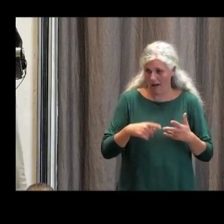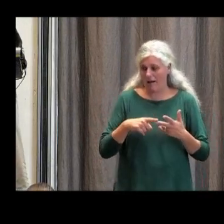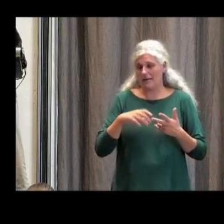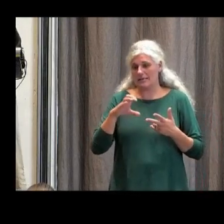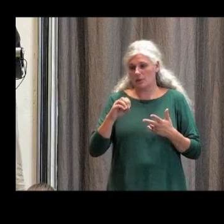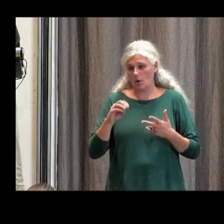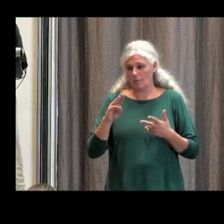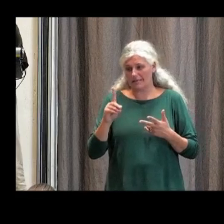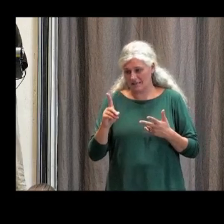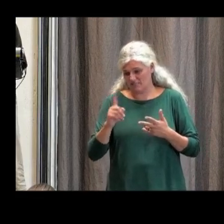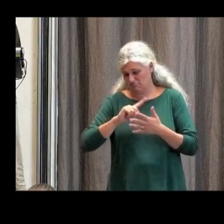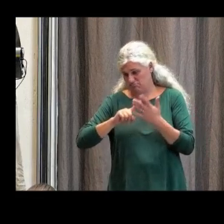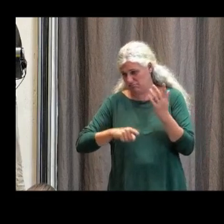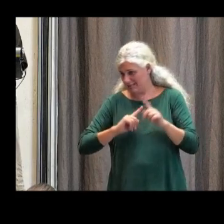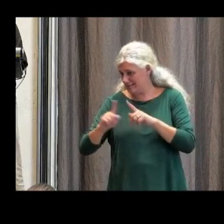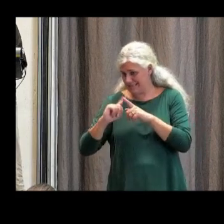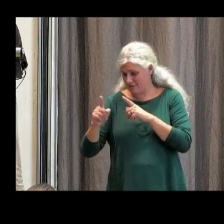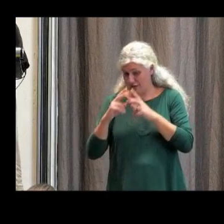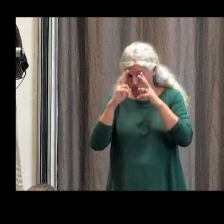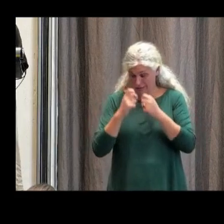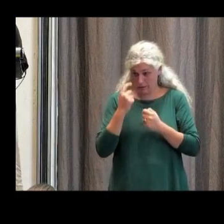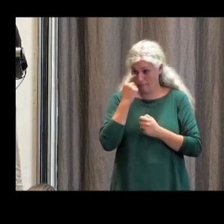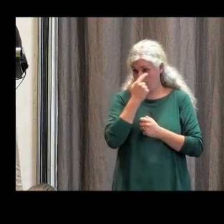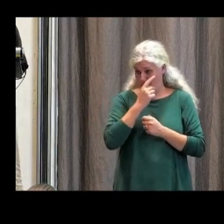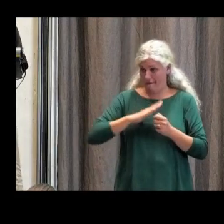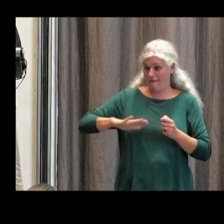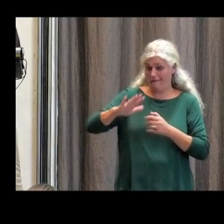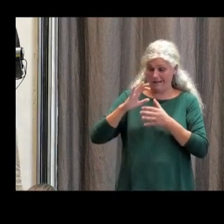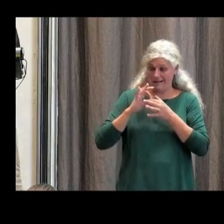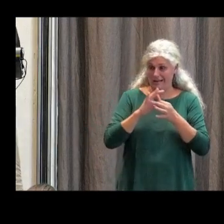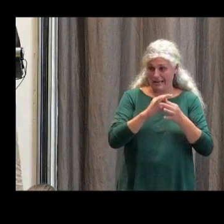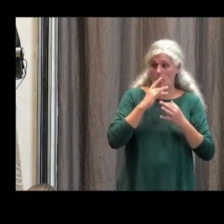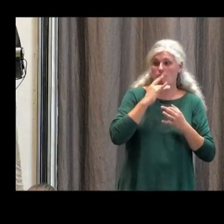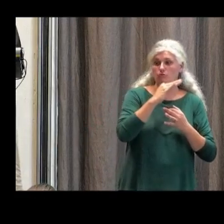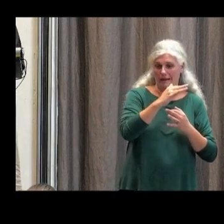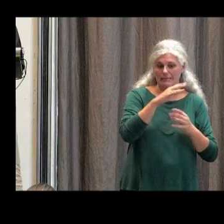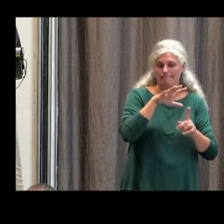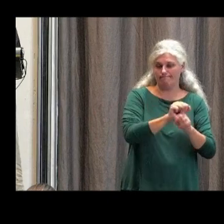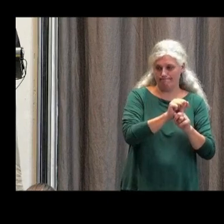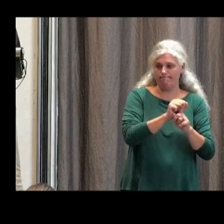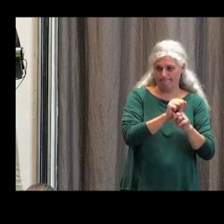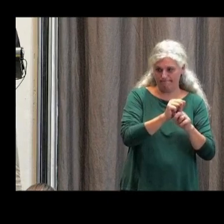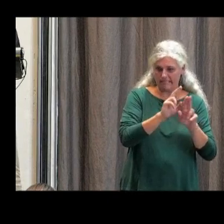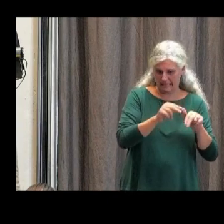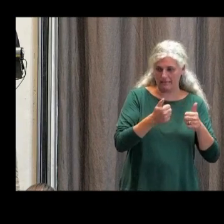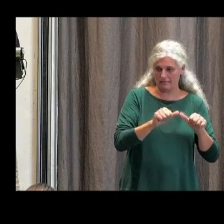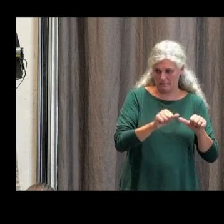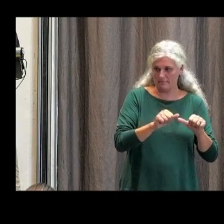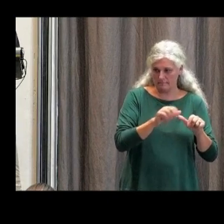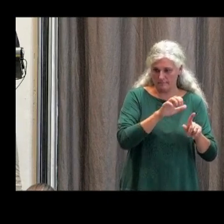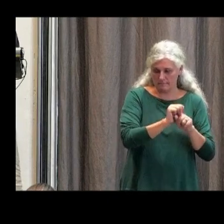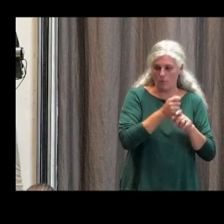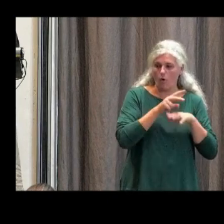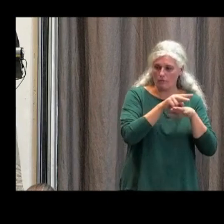COPD and so on. So a lot of research around the idea of breath signatures being able to diagnose or